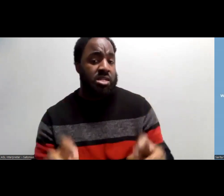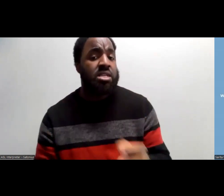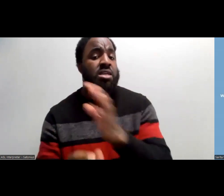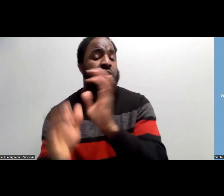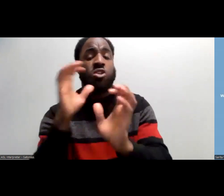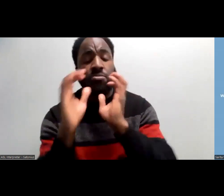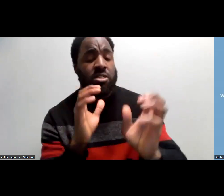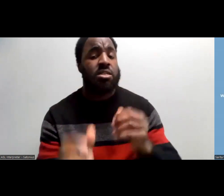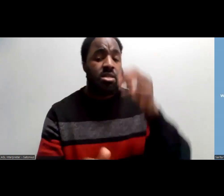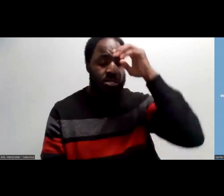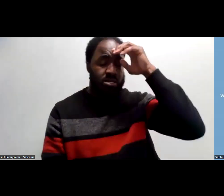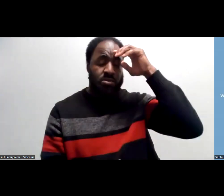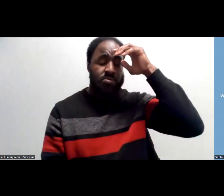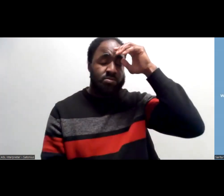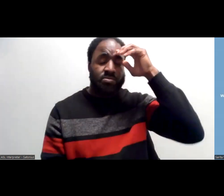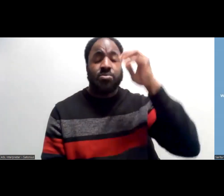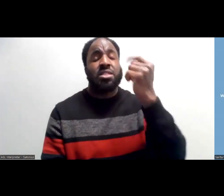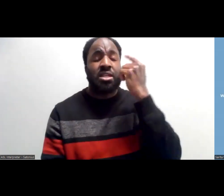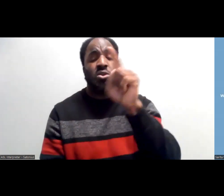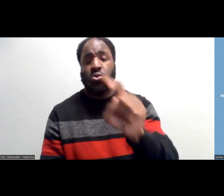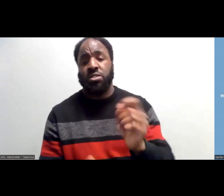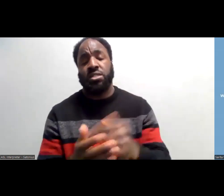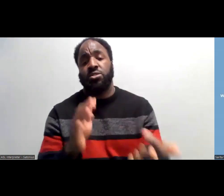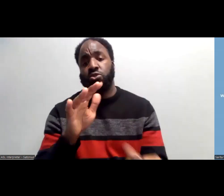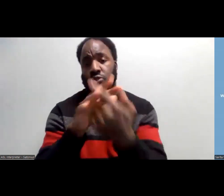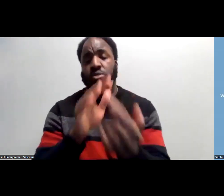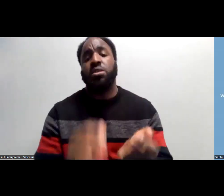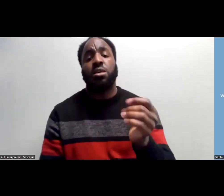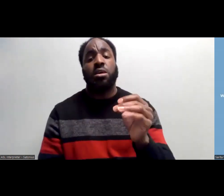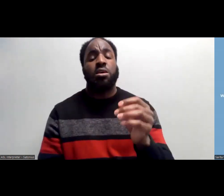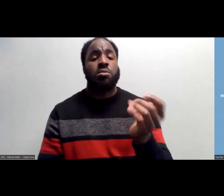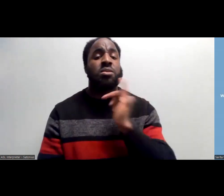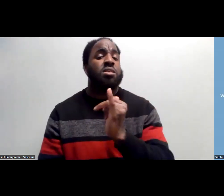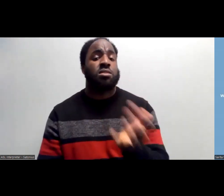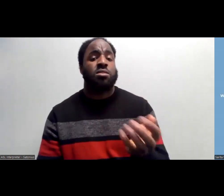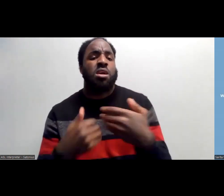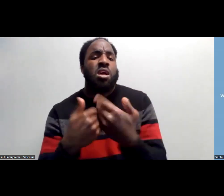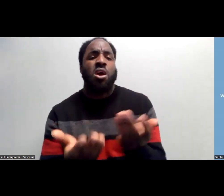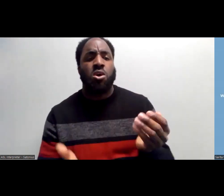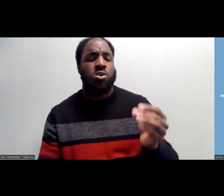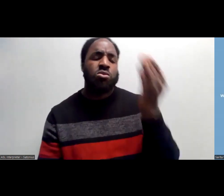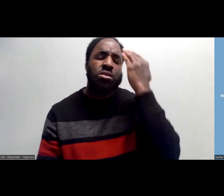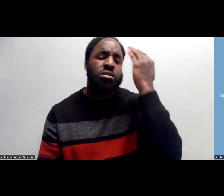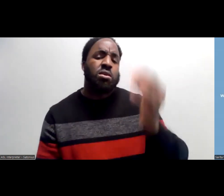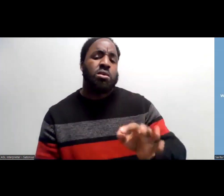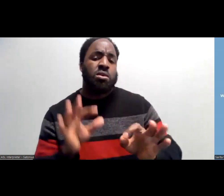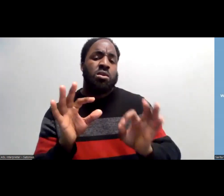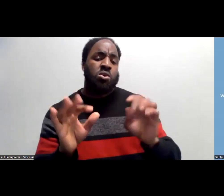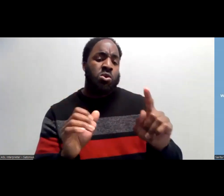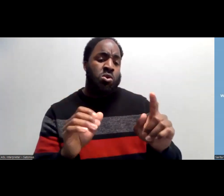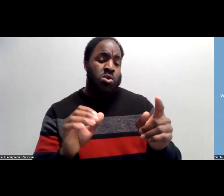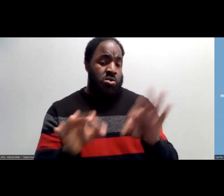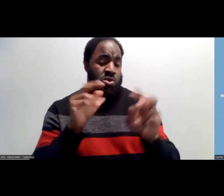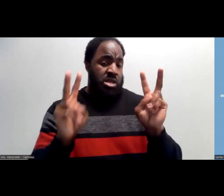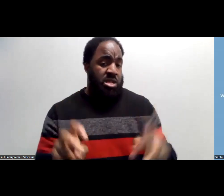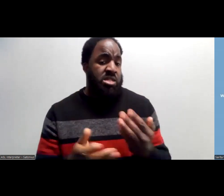communicate, I think, you know, the question that comes up, you know, was that how do we know when we analyze things